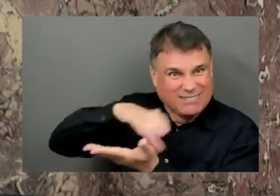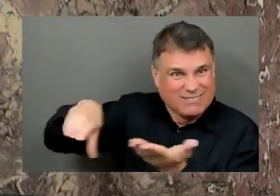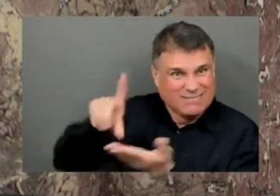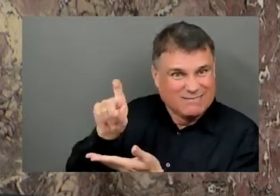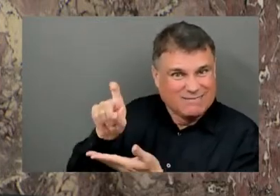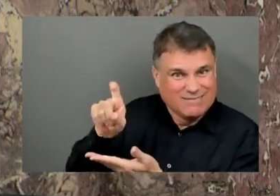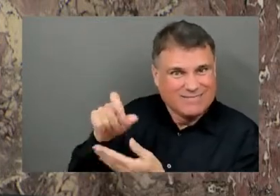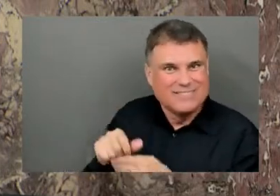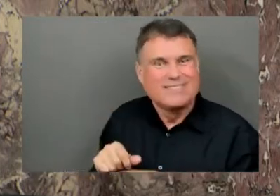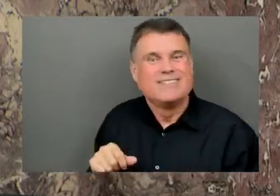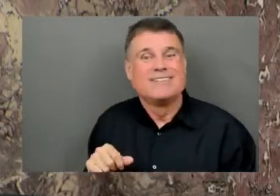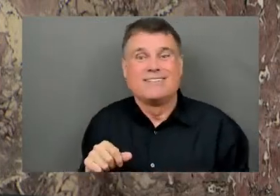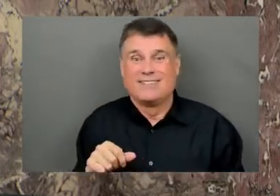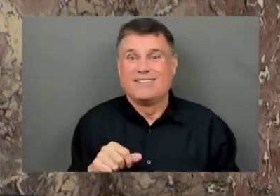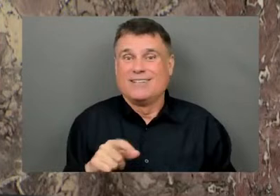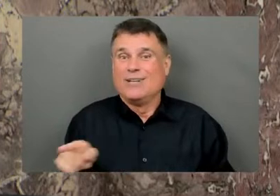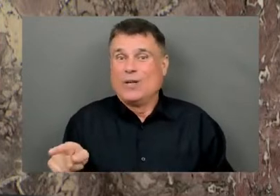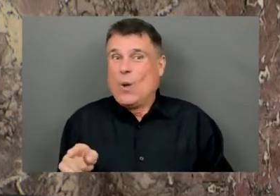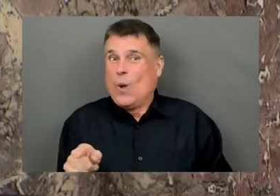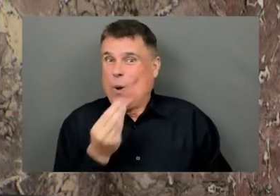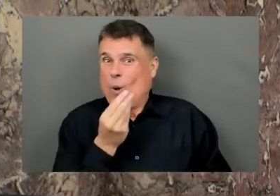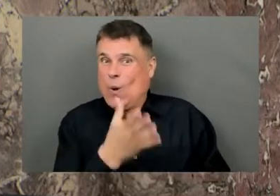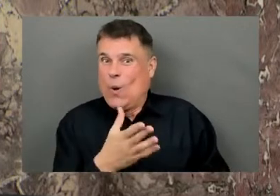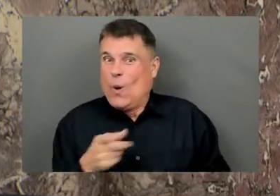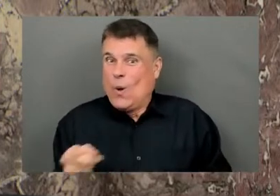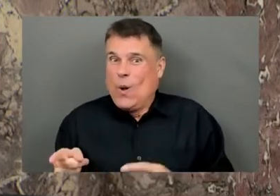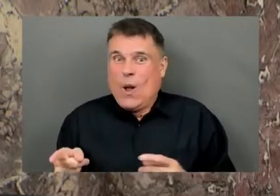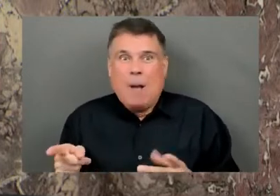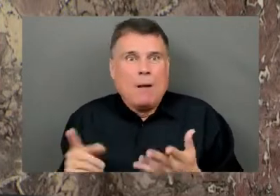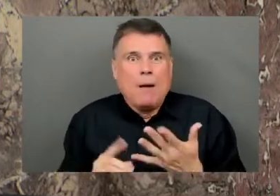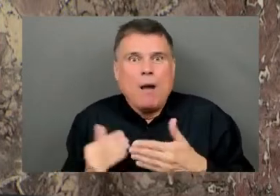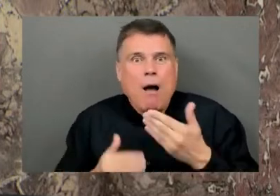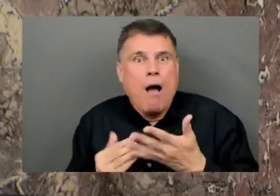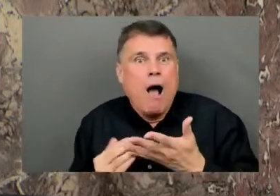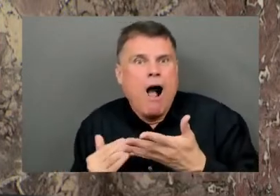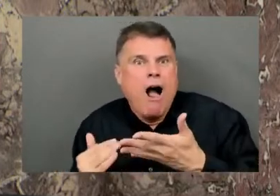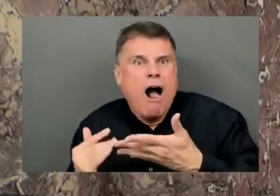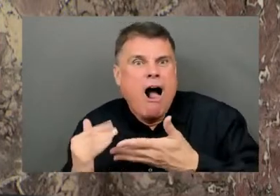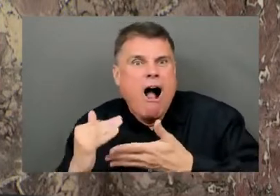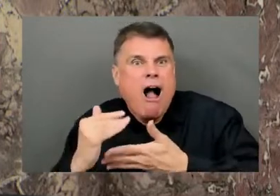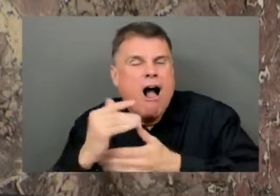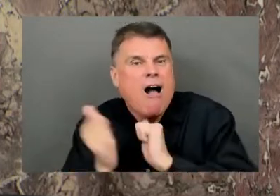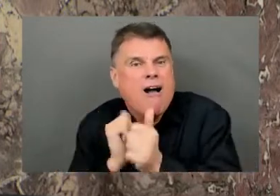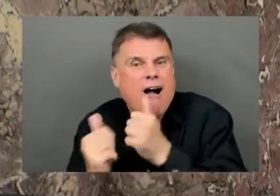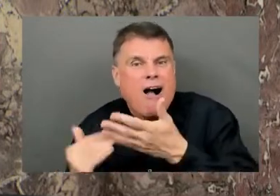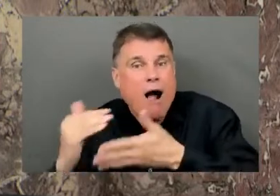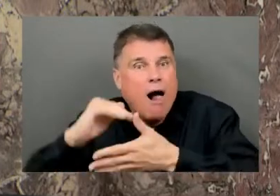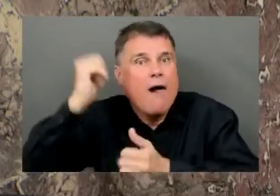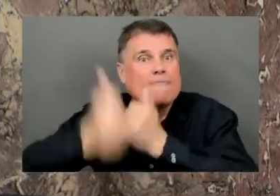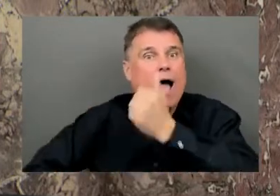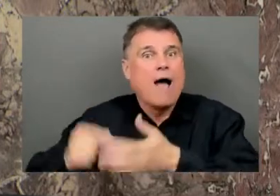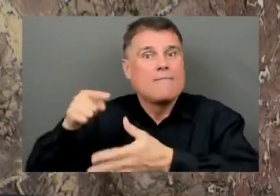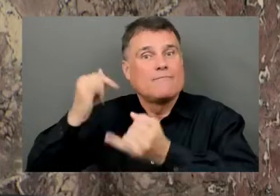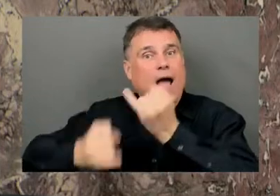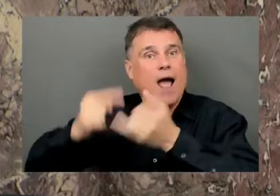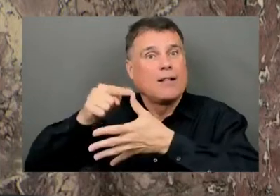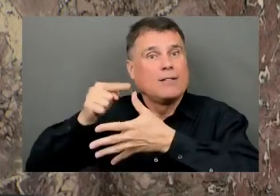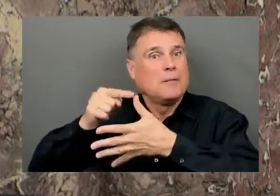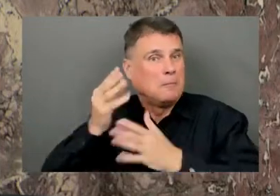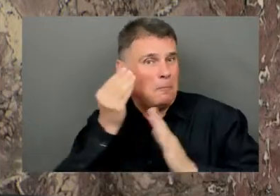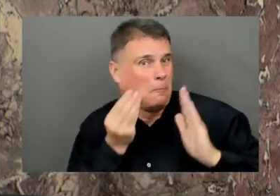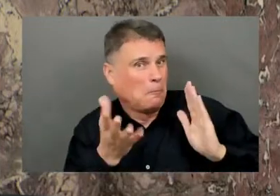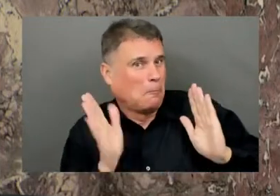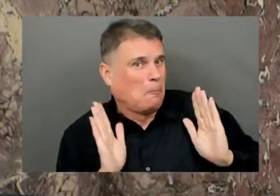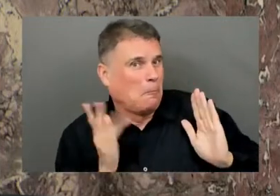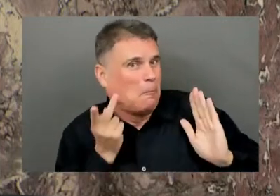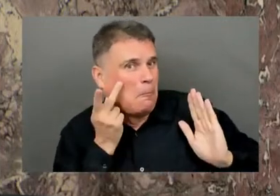the final. So, Mr. Speaker, I just want to say with the support of his family,